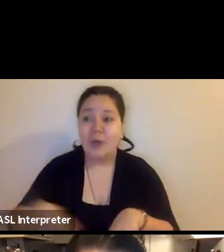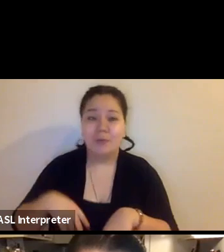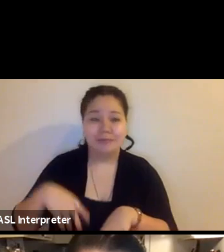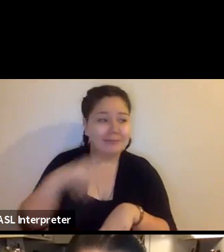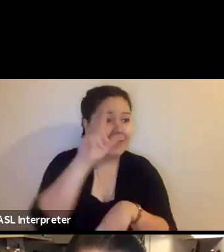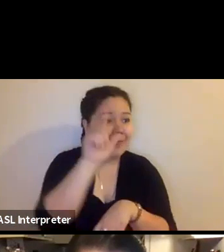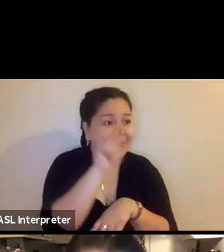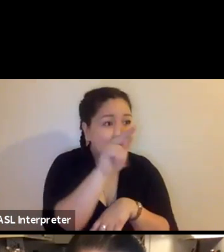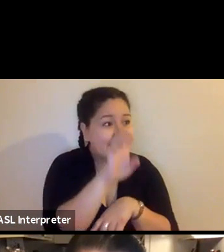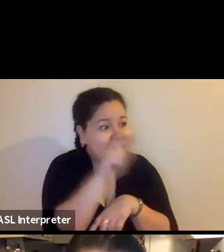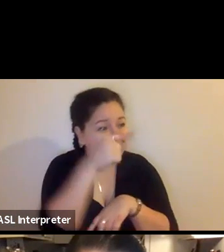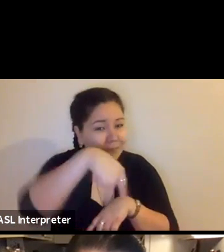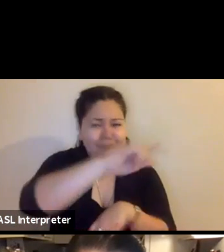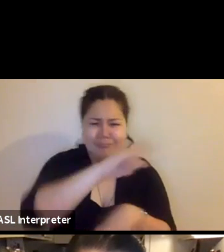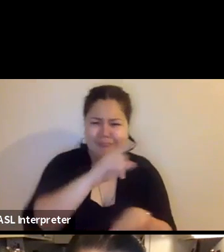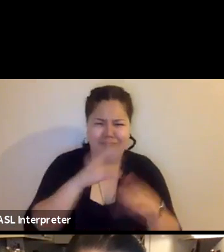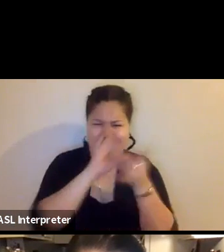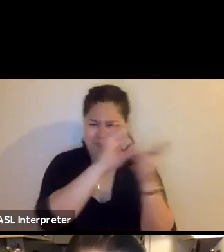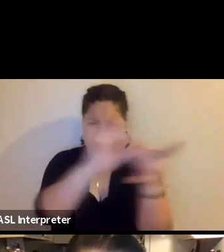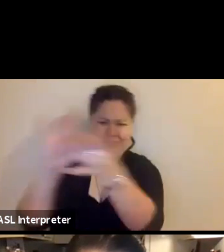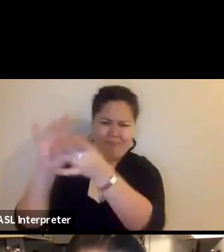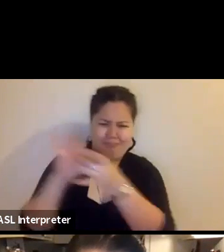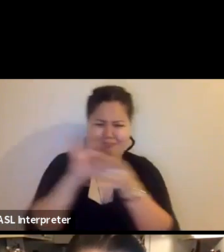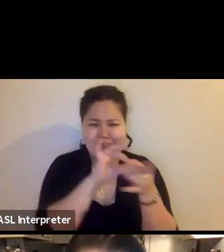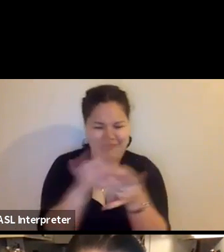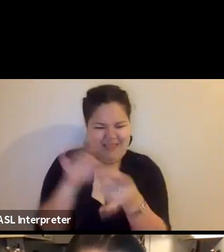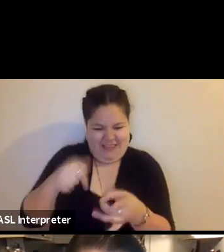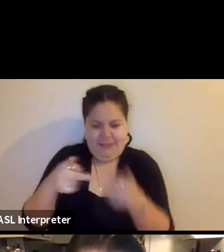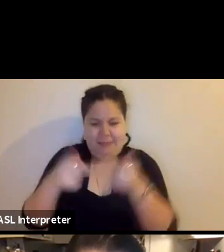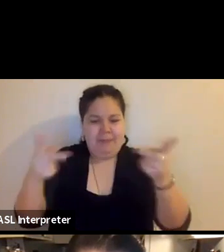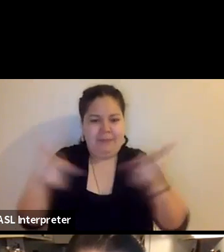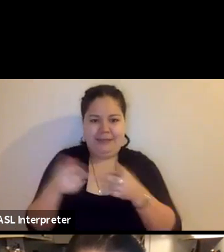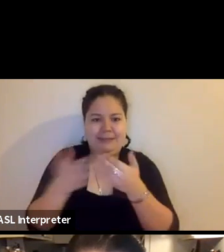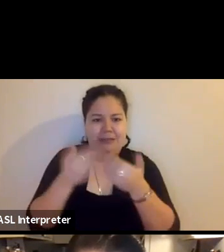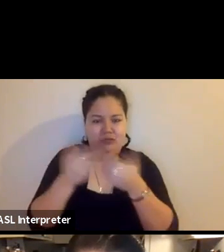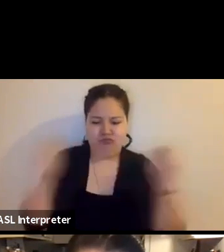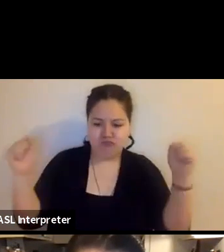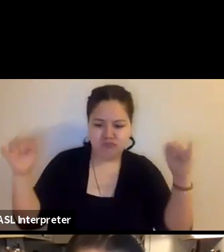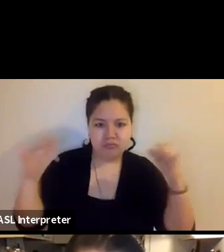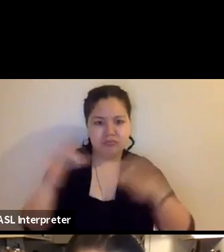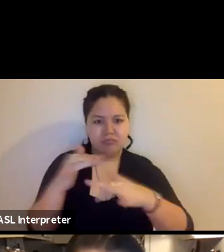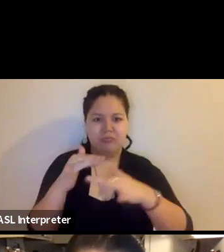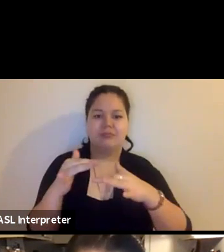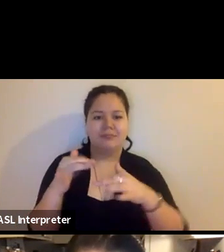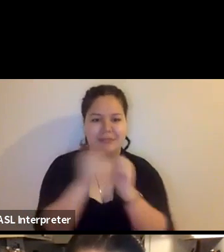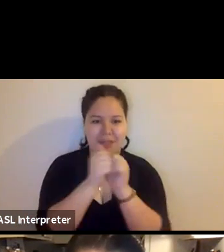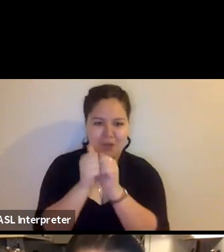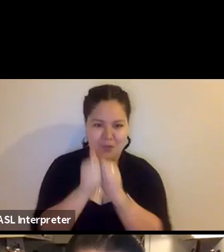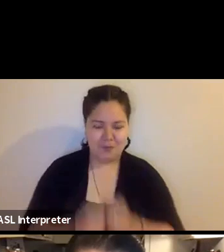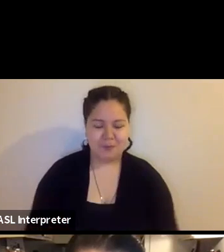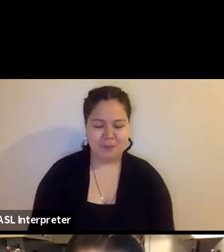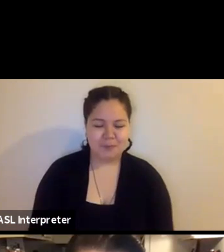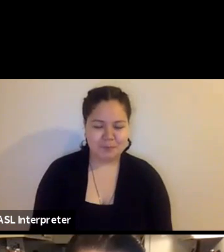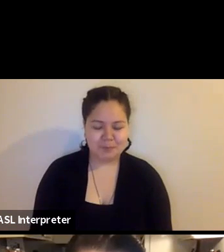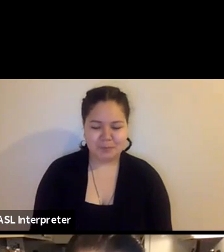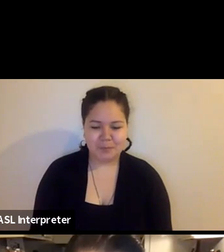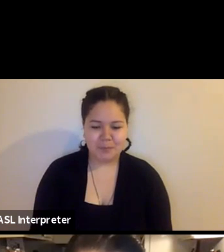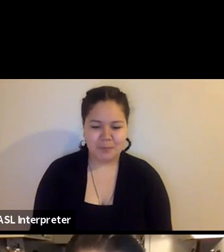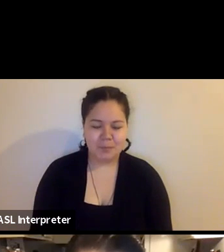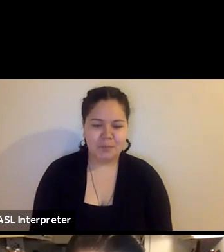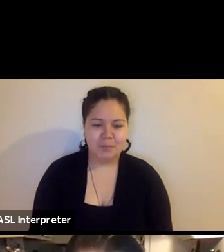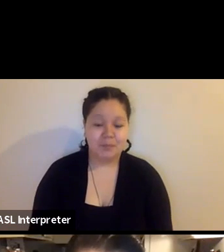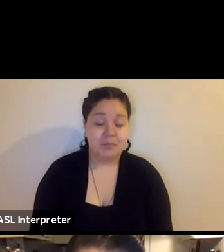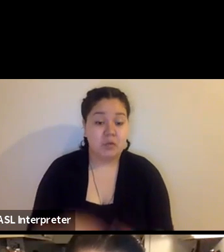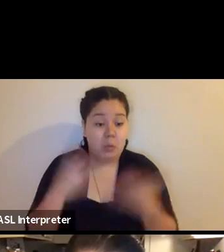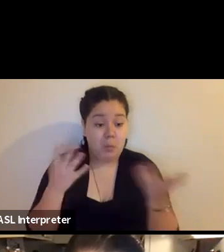the Woods. And this place is a beautiful stopping place to gather and meet. So the fact that Toronto may be now an